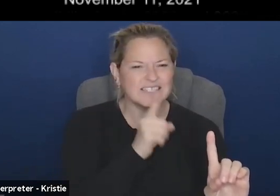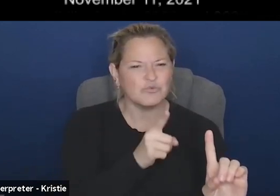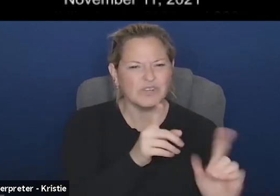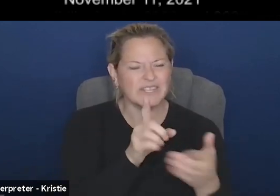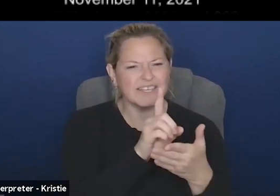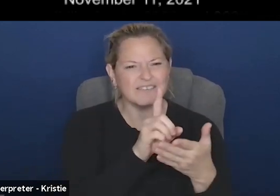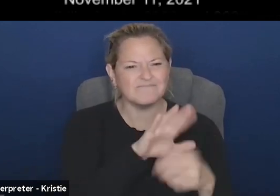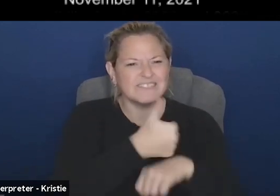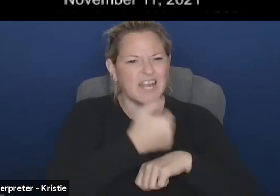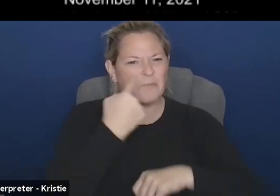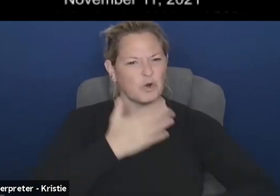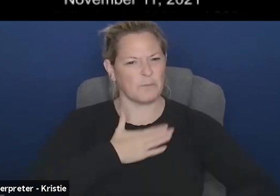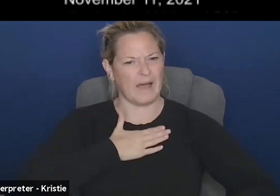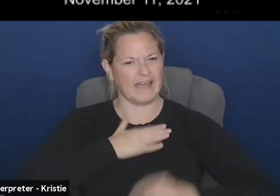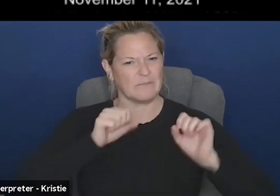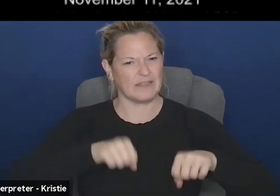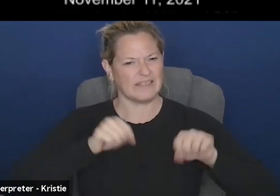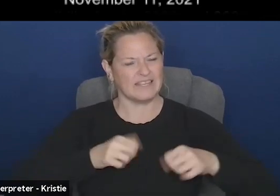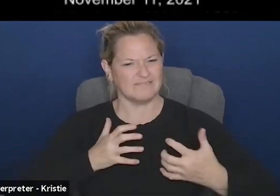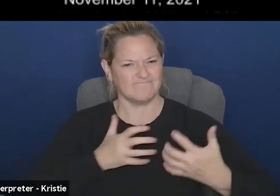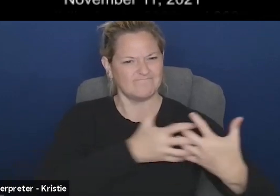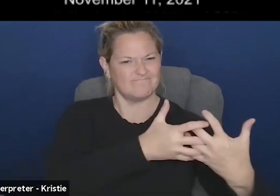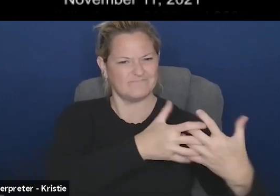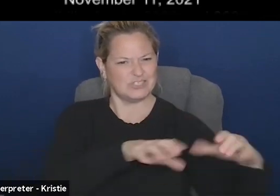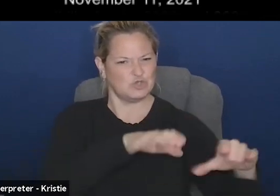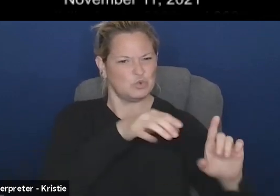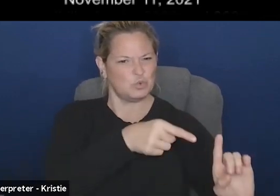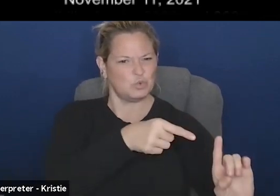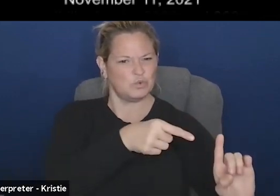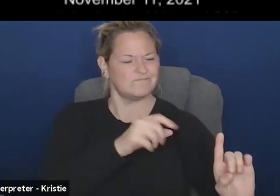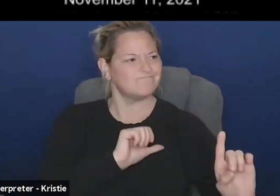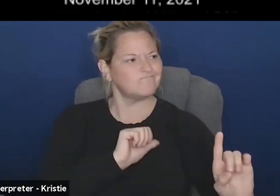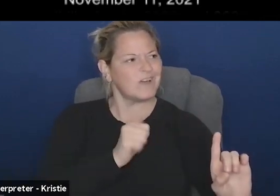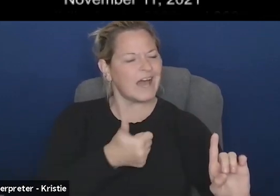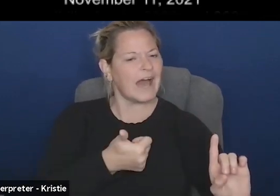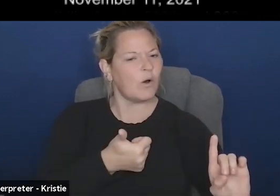set up for your participation, but with a little